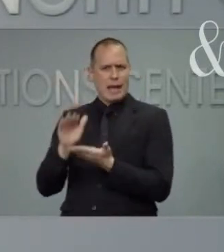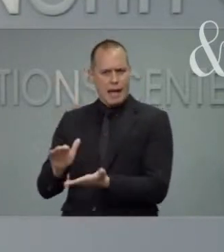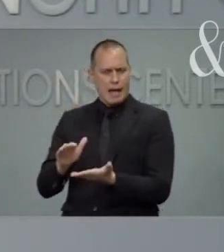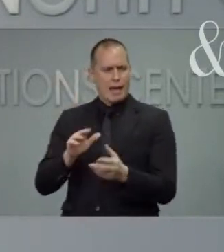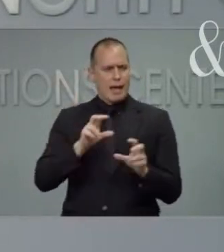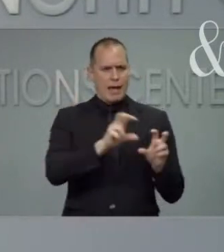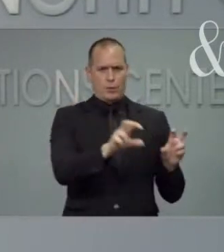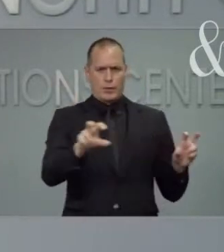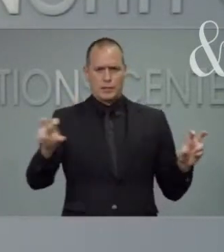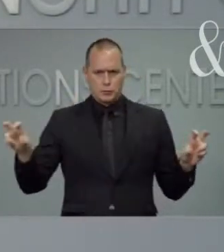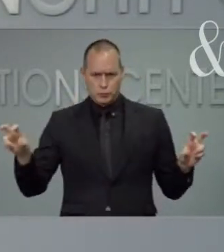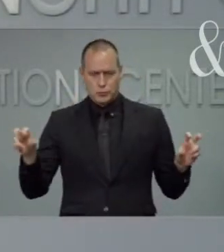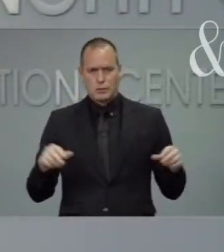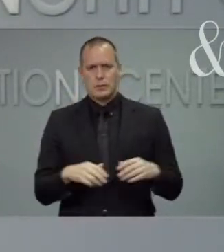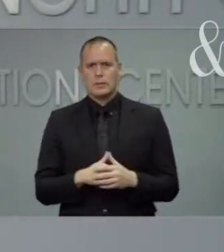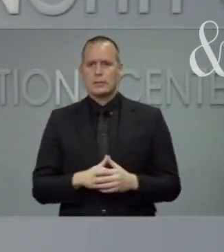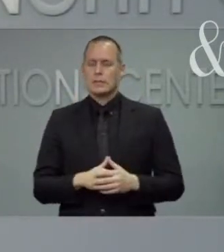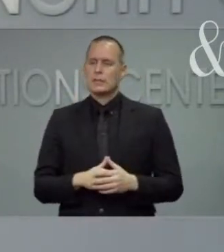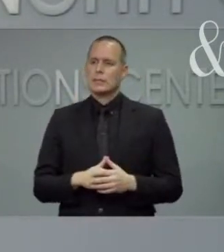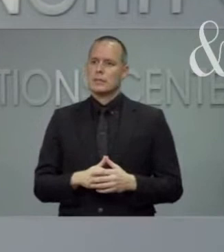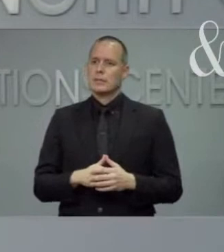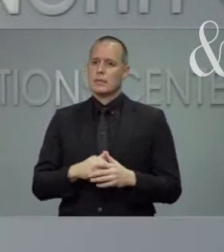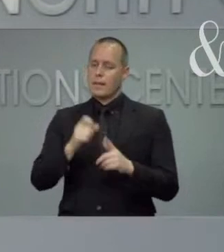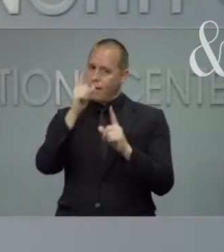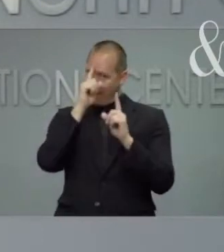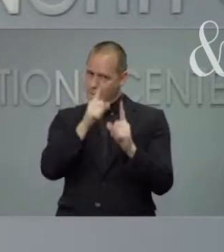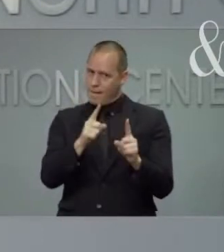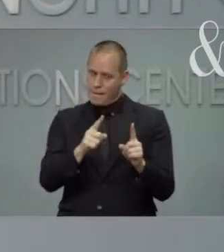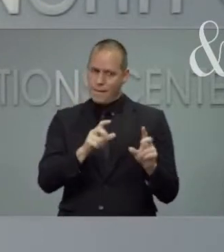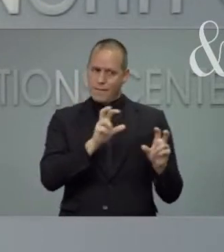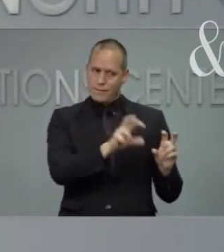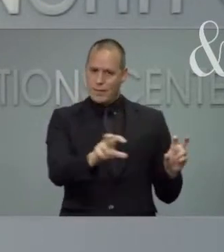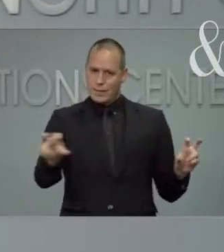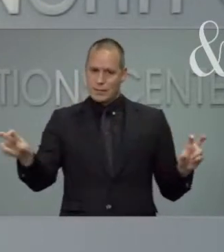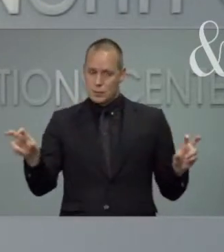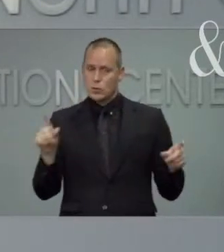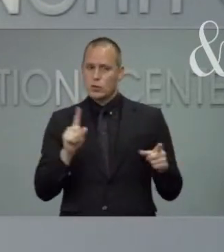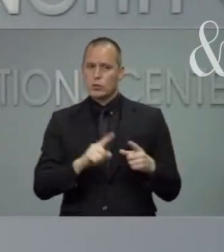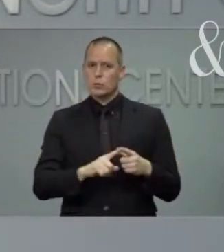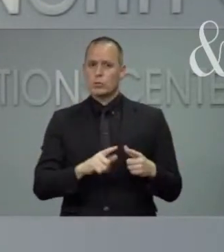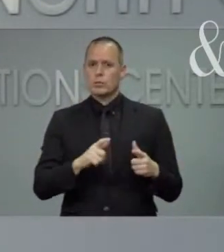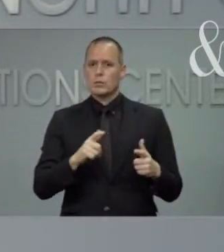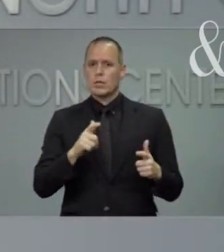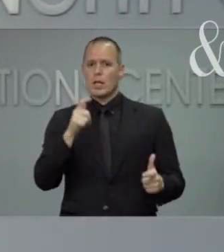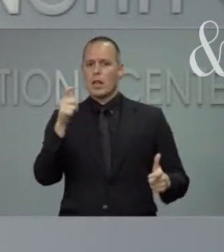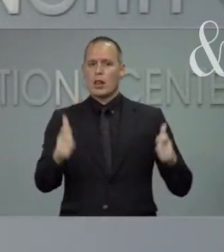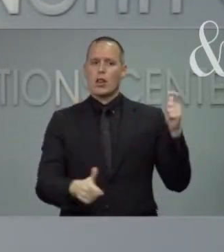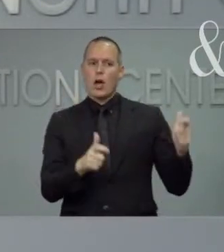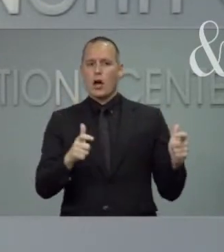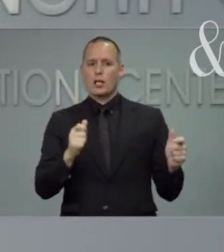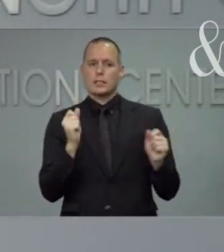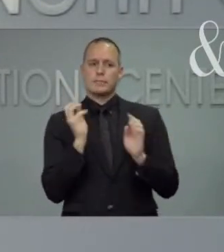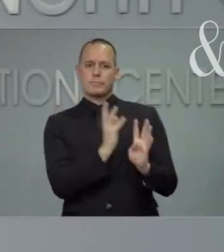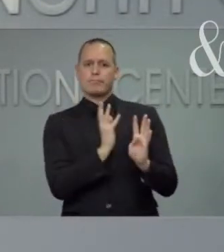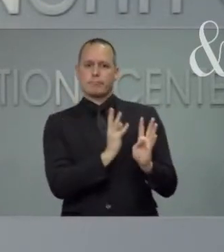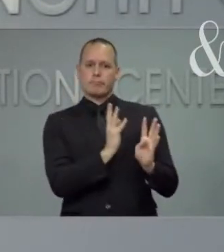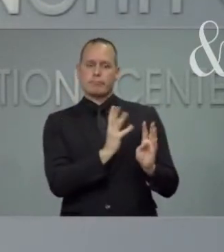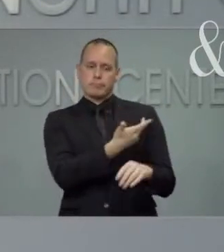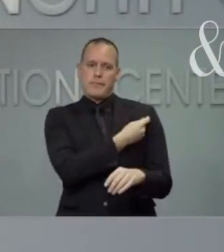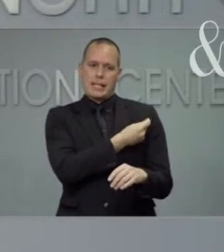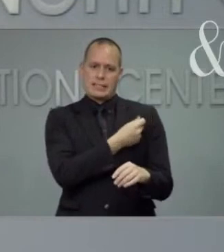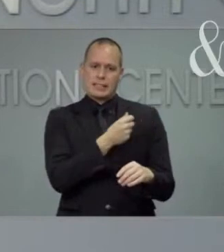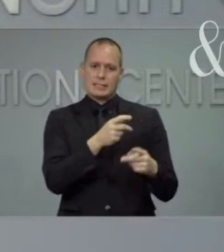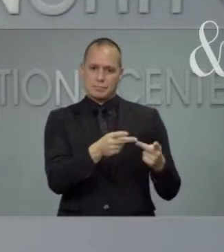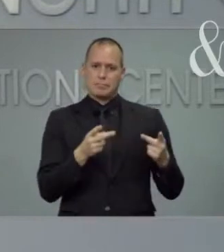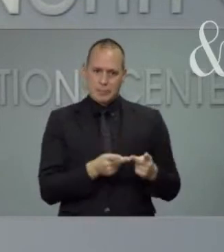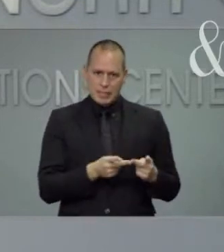is the plan to still focus on getting vaccines out to large scale sites, or